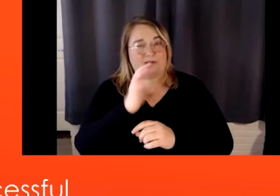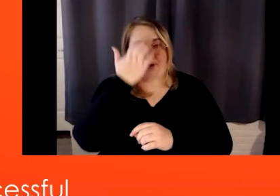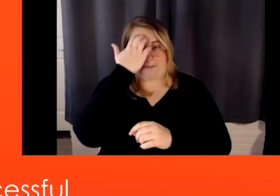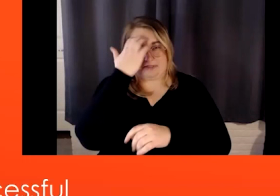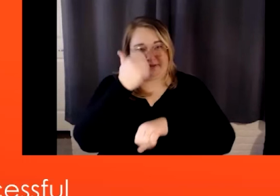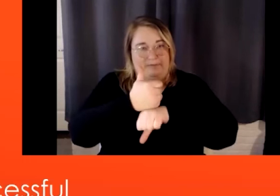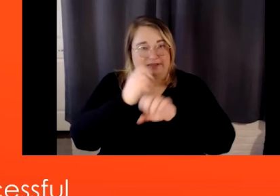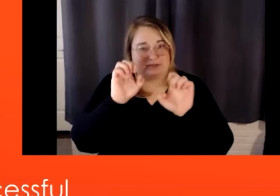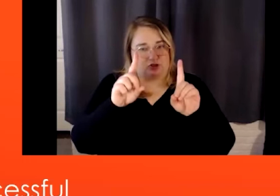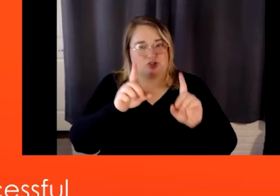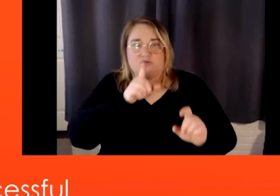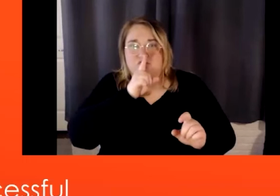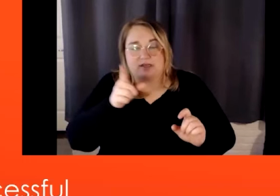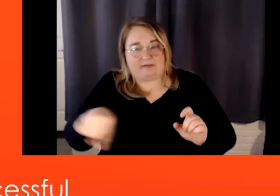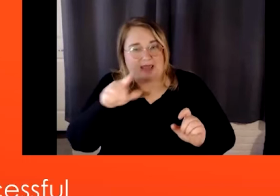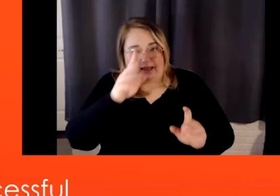So